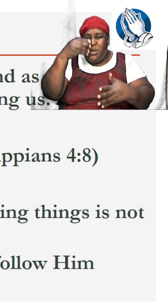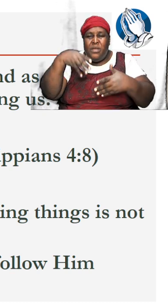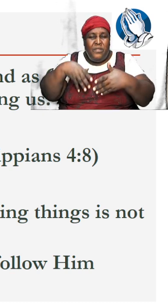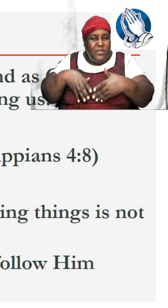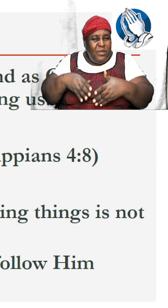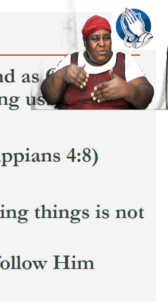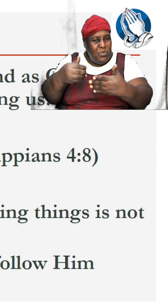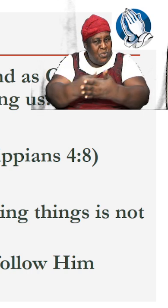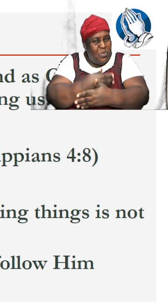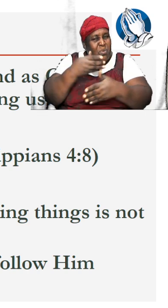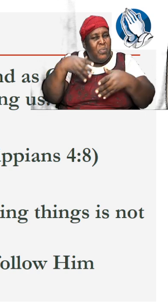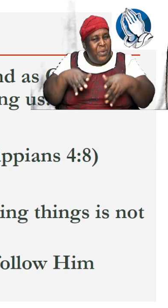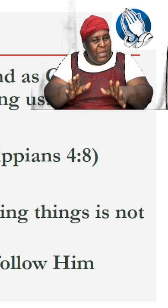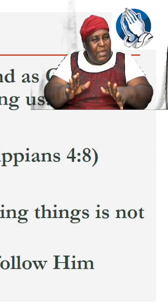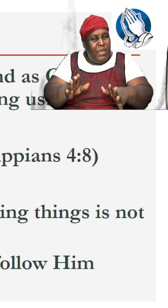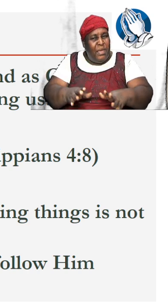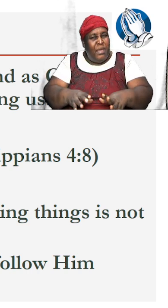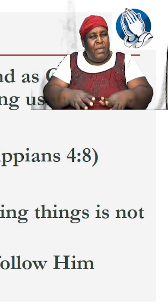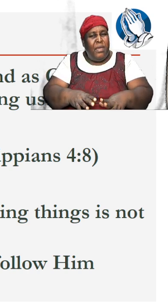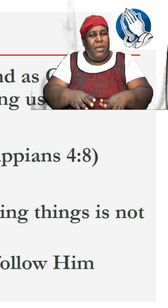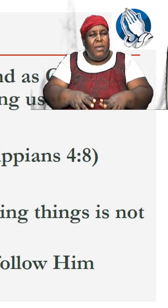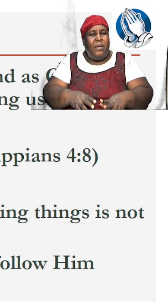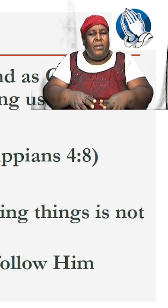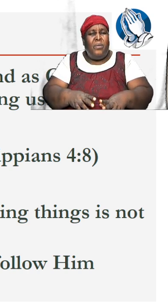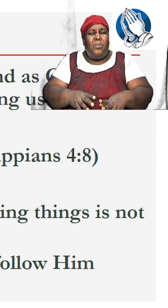young man cleanse his ways, but by